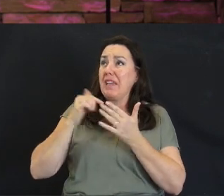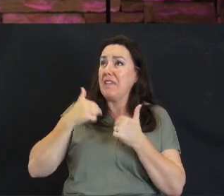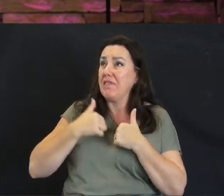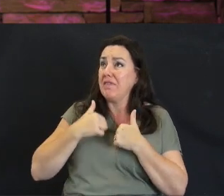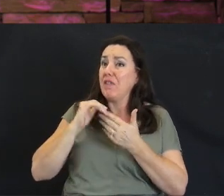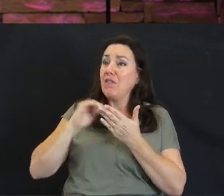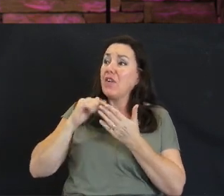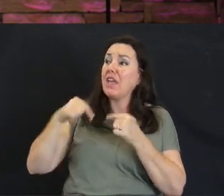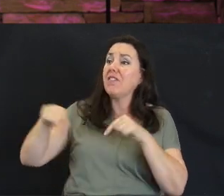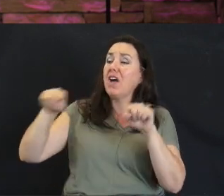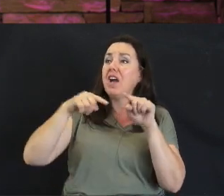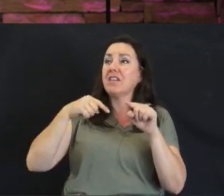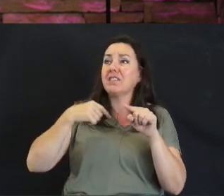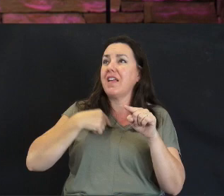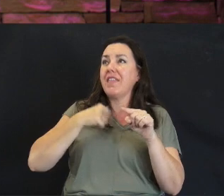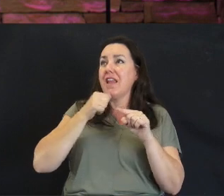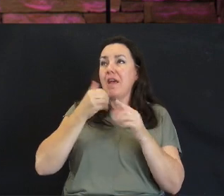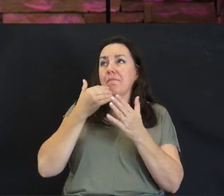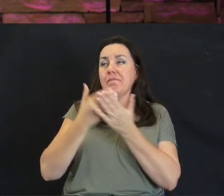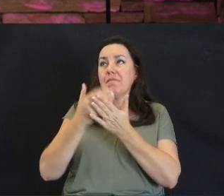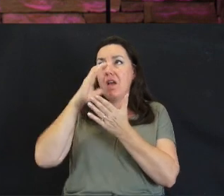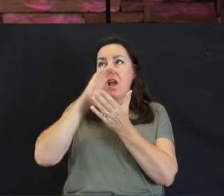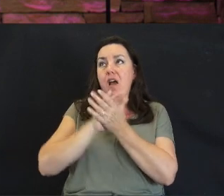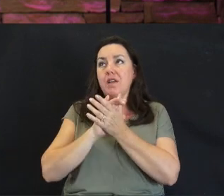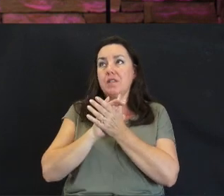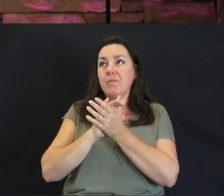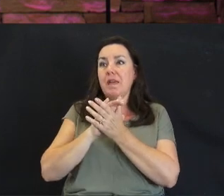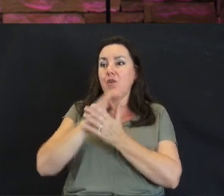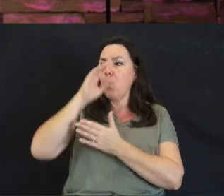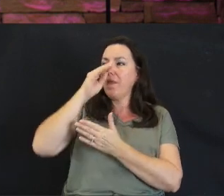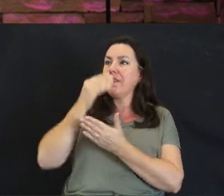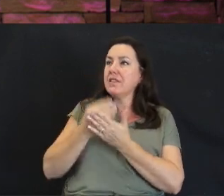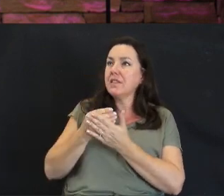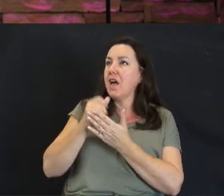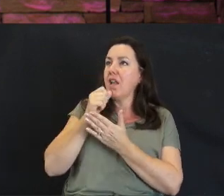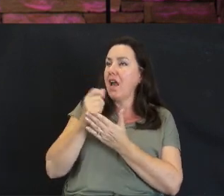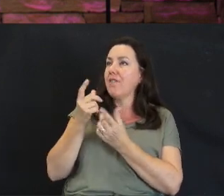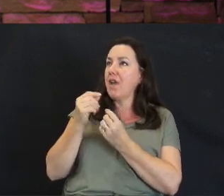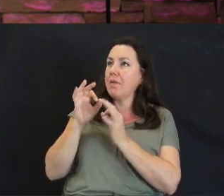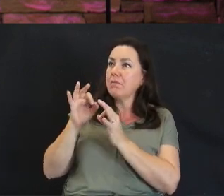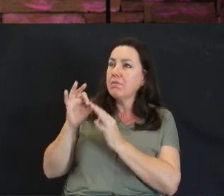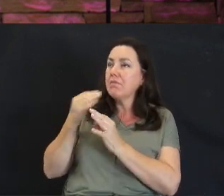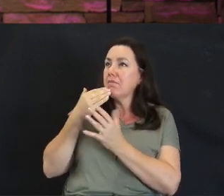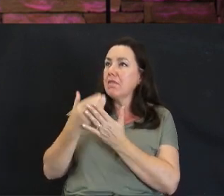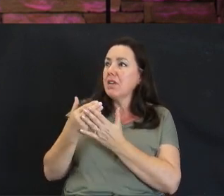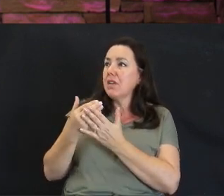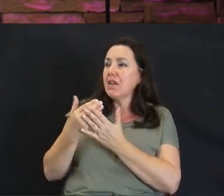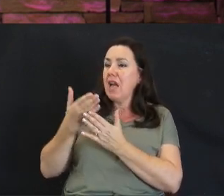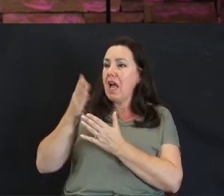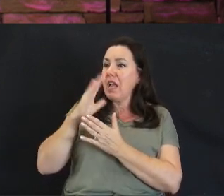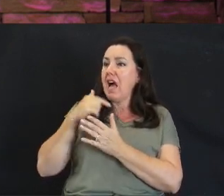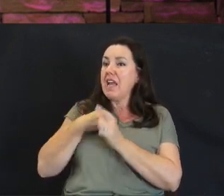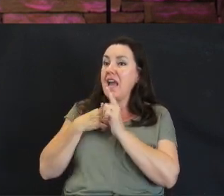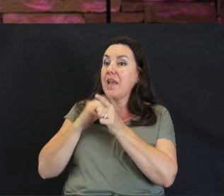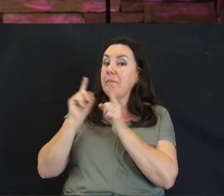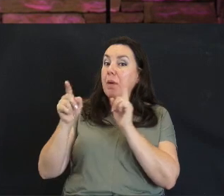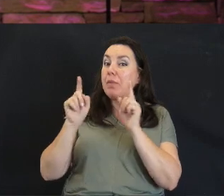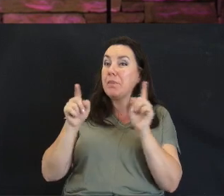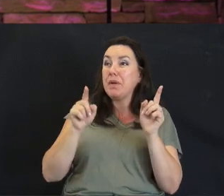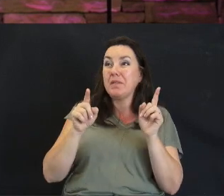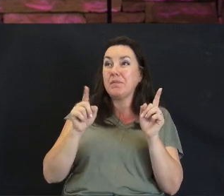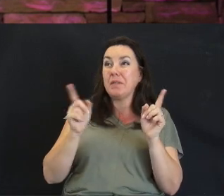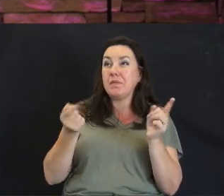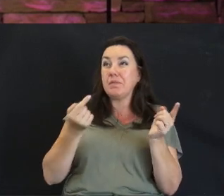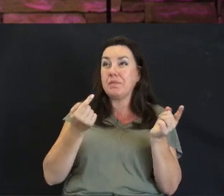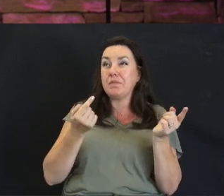times That I have not been The husband I have been called to be The son That I haven't That I haven't Been called to be God I can point fingers At everybody else Who has